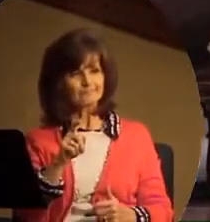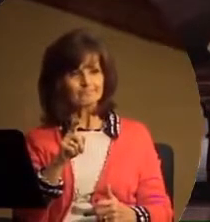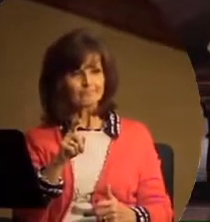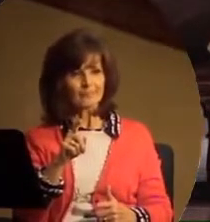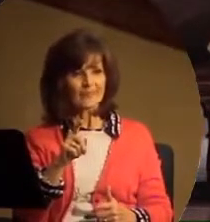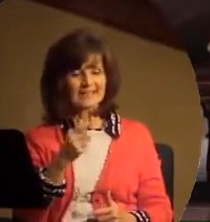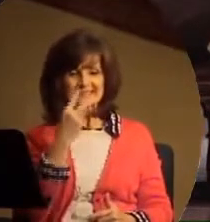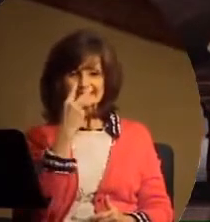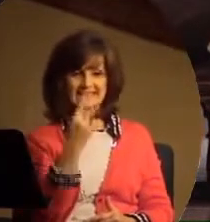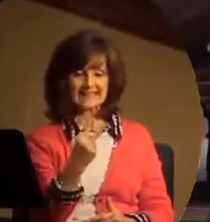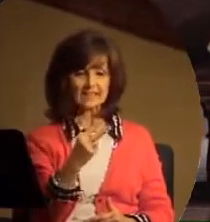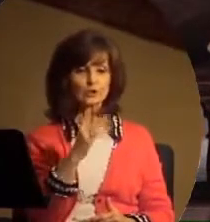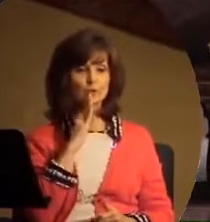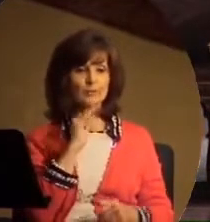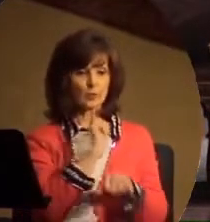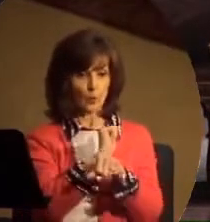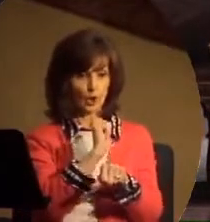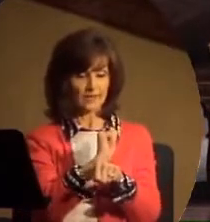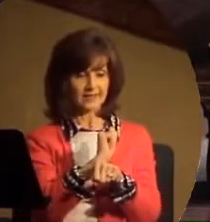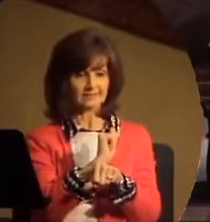God doesn't have to be seen to be at work.